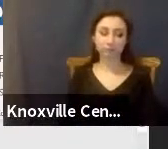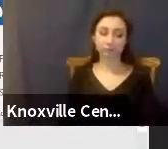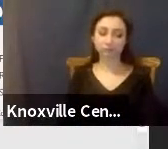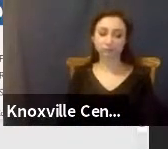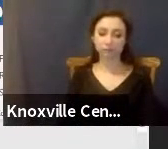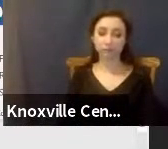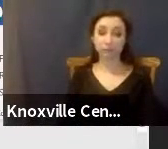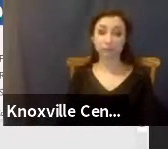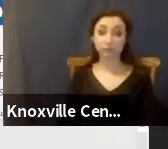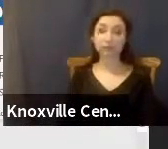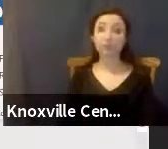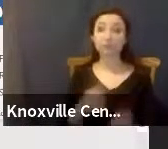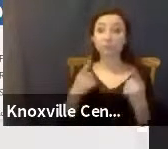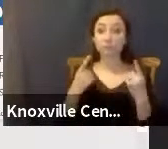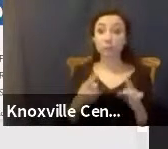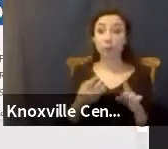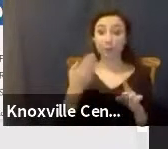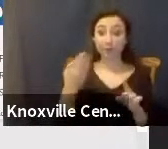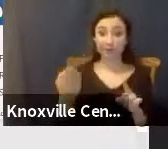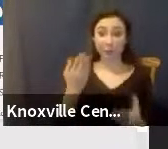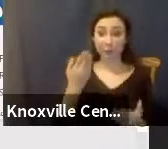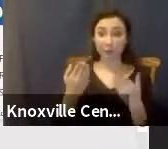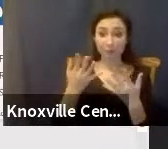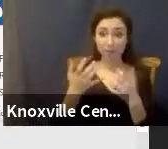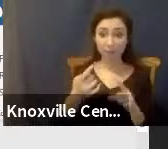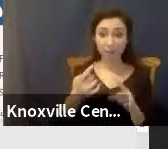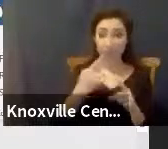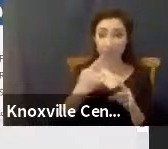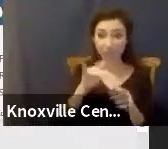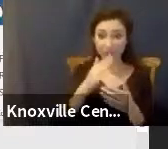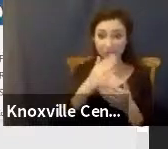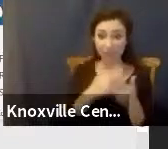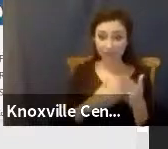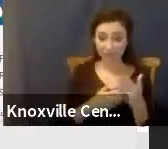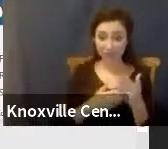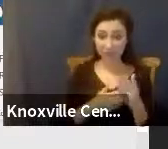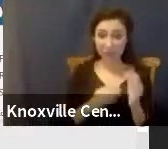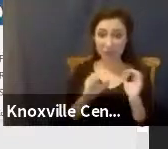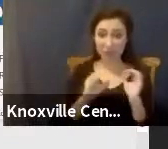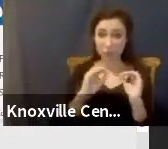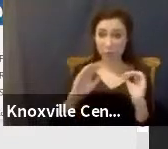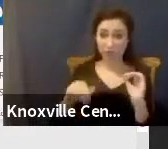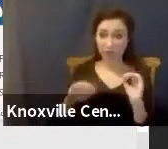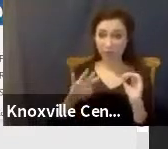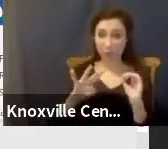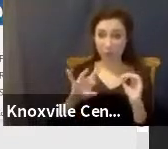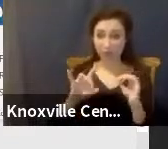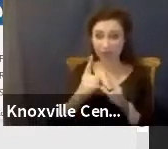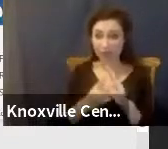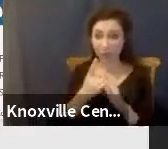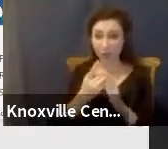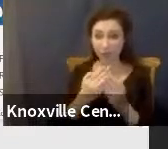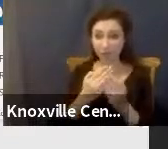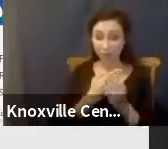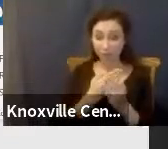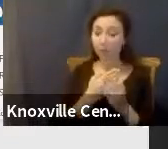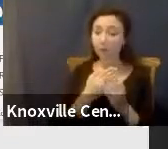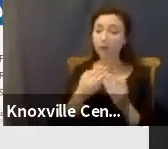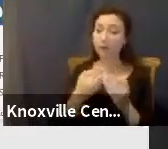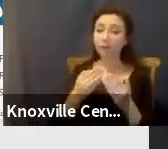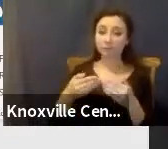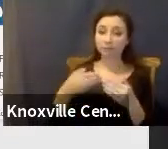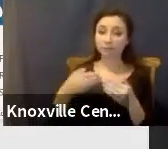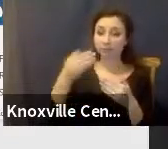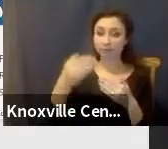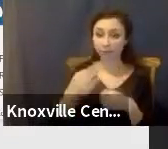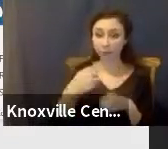While we're there, we may want to stay in that section no later than 48 hours before the following regularly